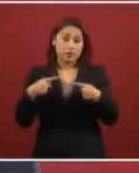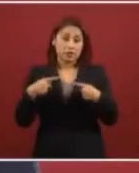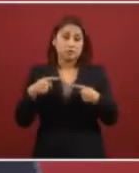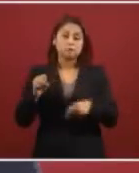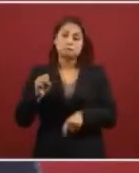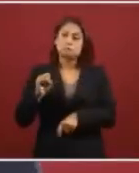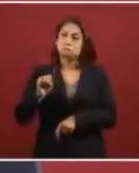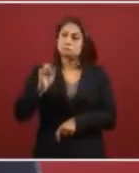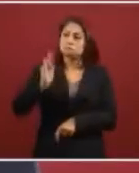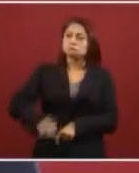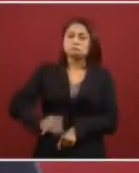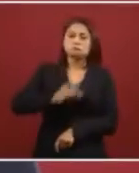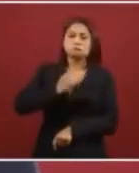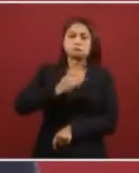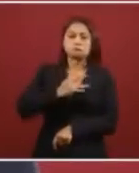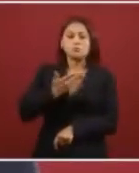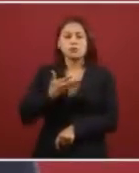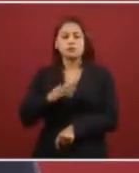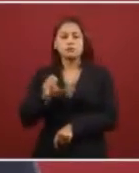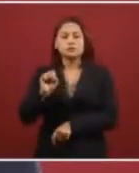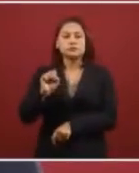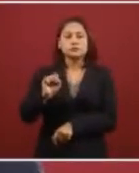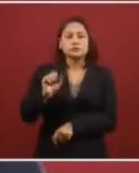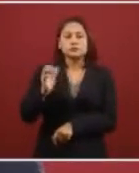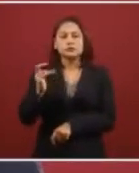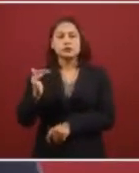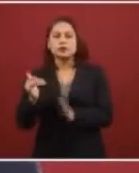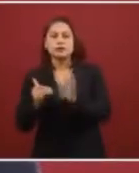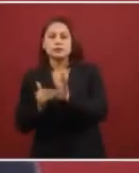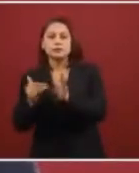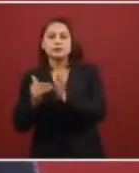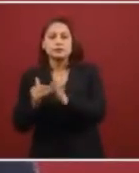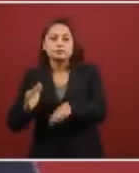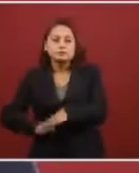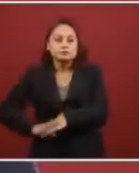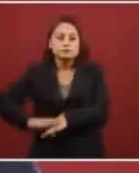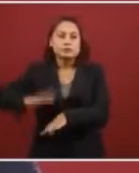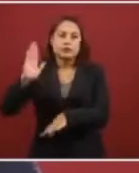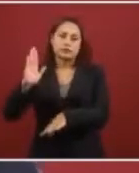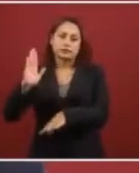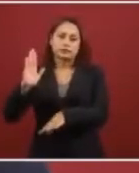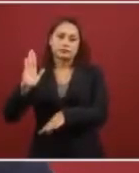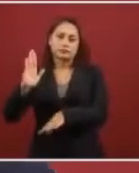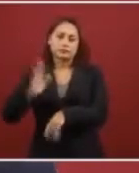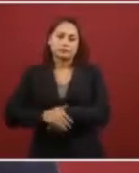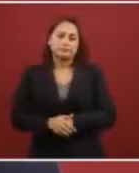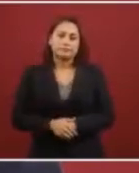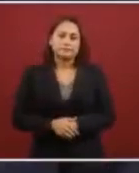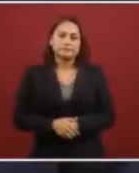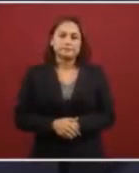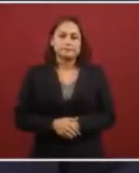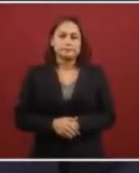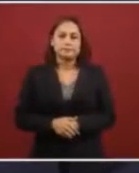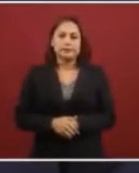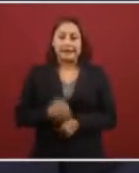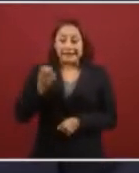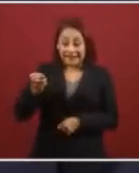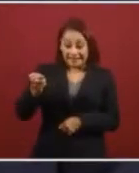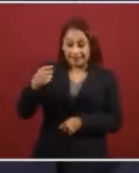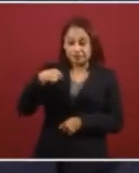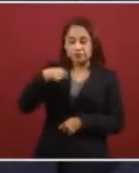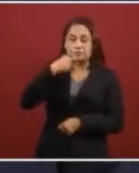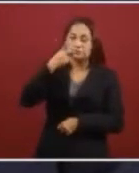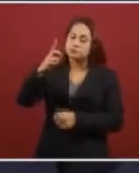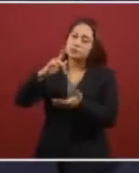60 million más more than de los que votaron por nosotros those that voted entonces for yo us. Eso so, lo agradezco mucho so